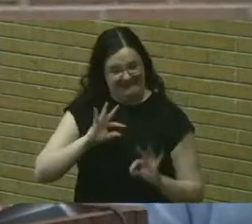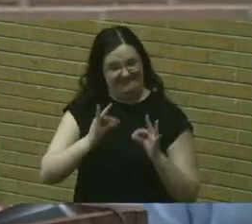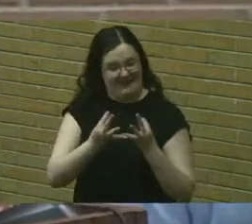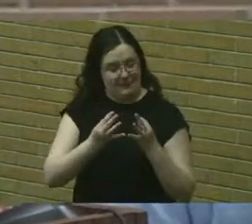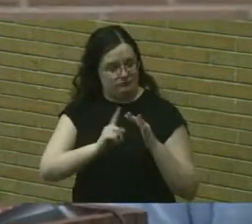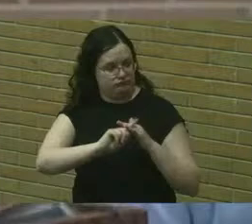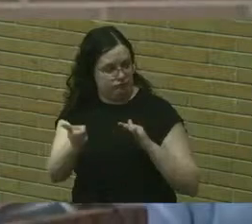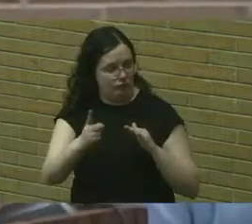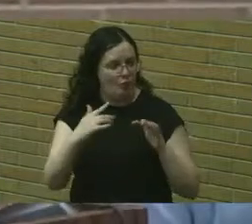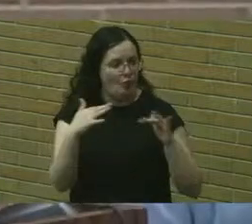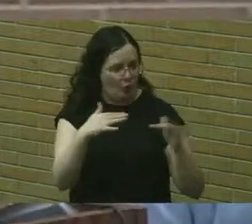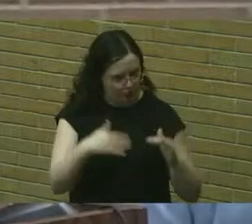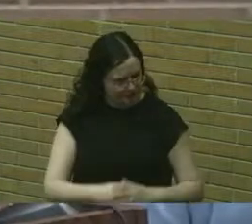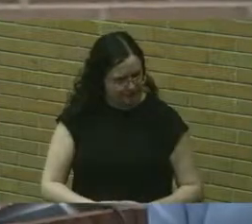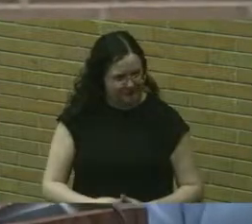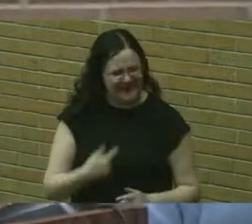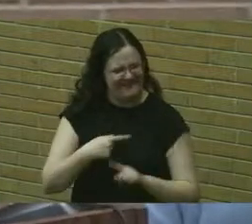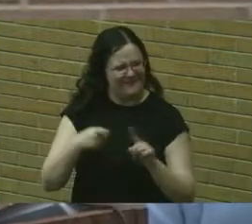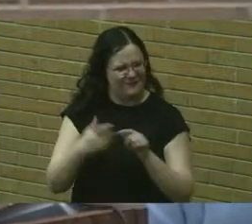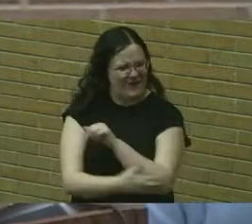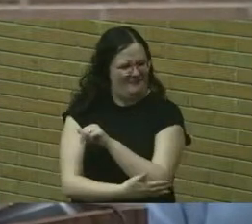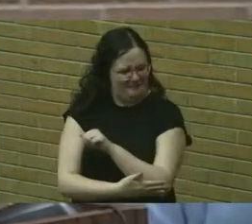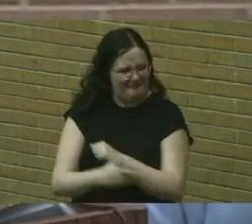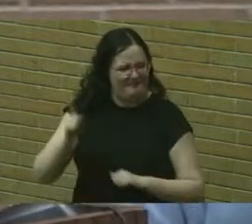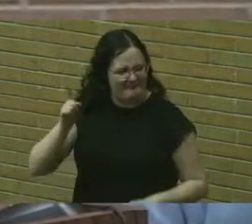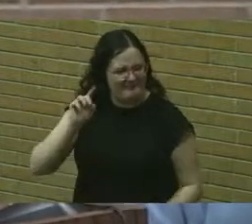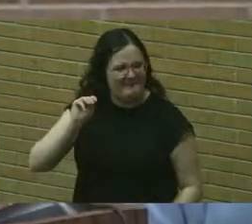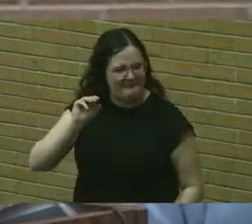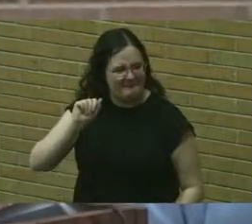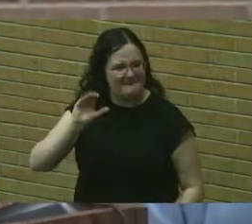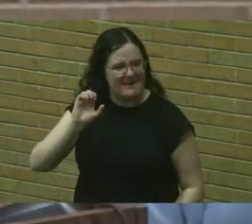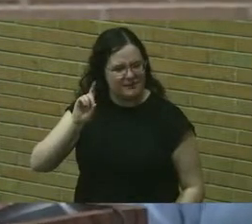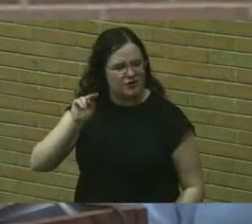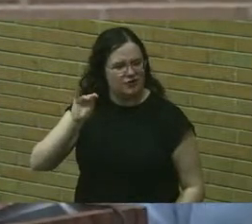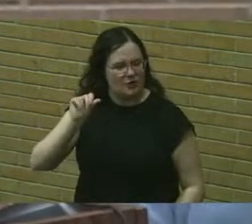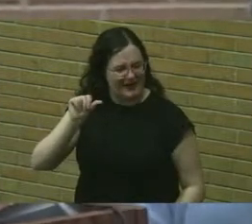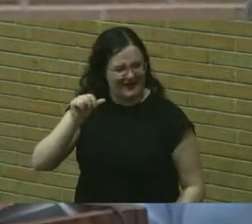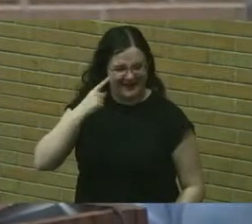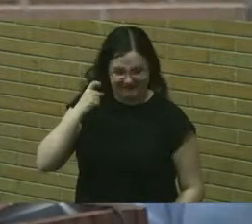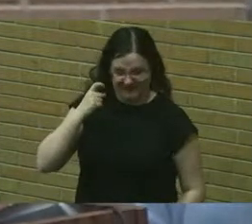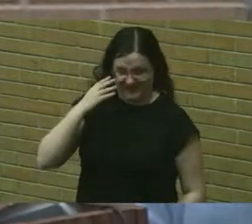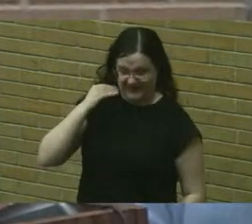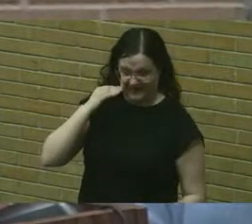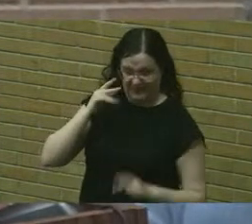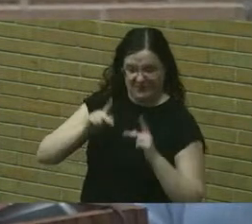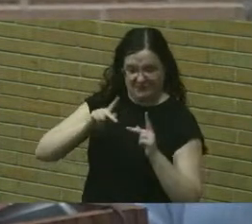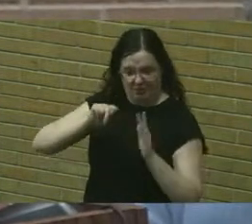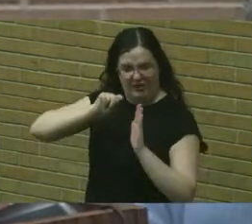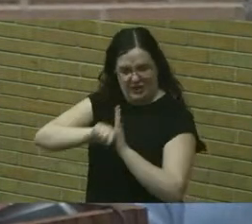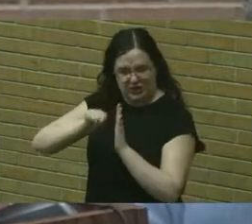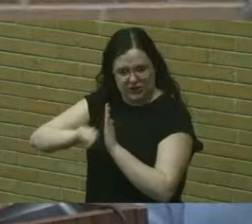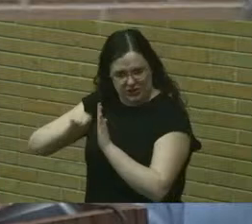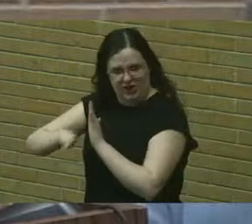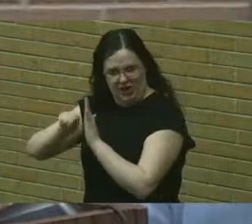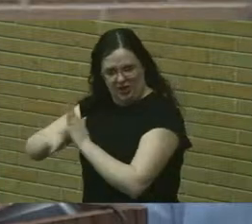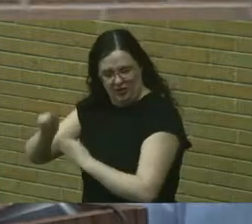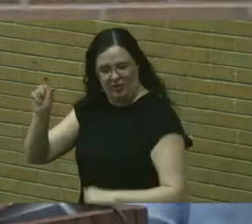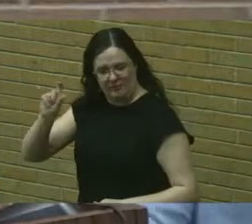from Macedonia. There was a genocide against the Bosnian people